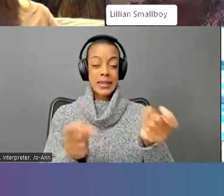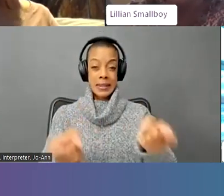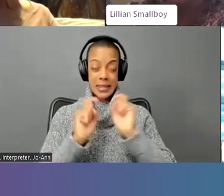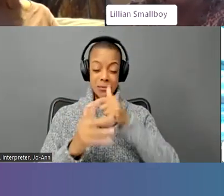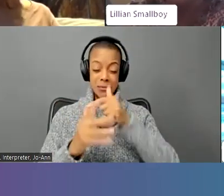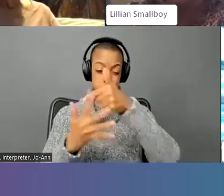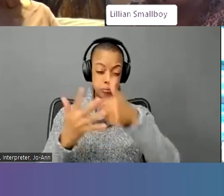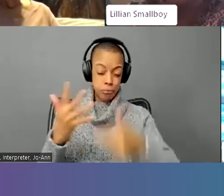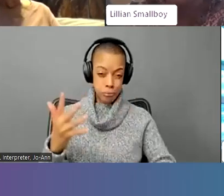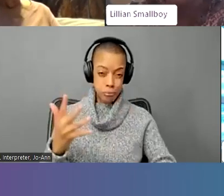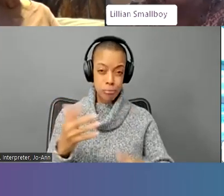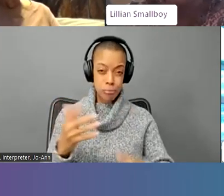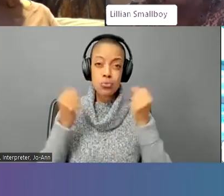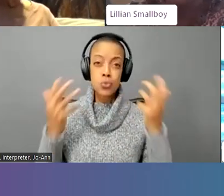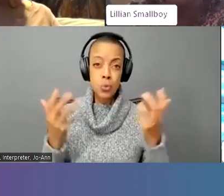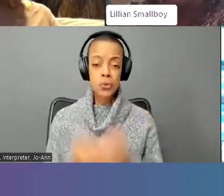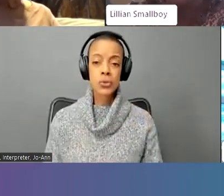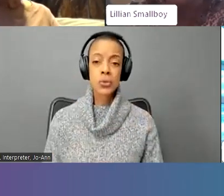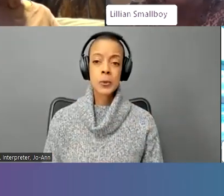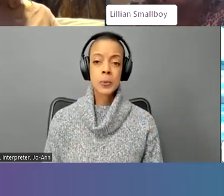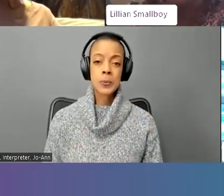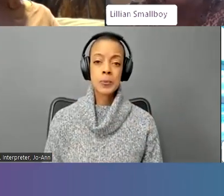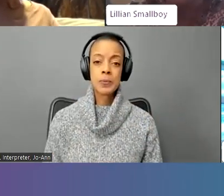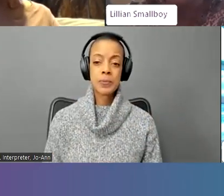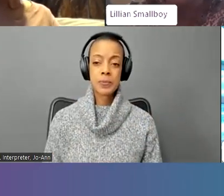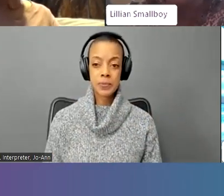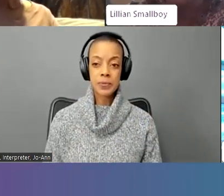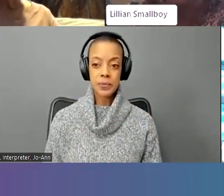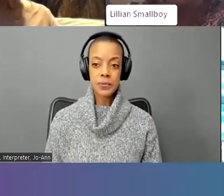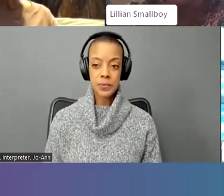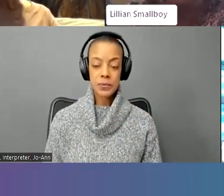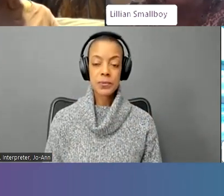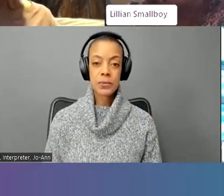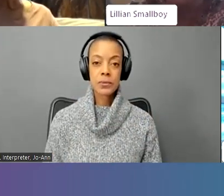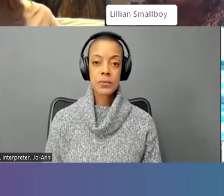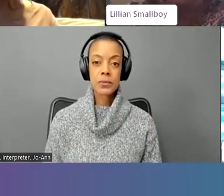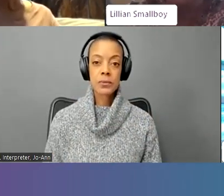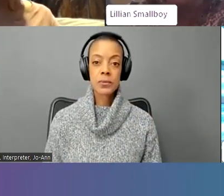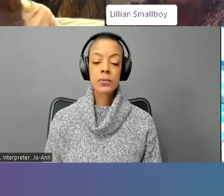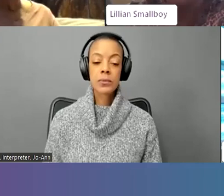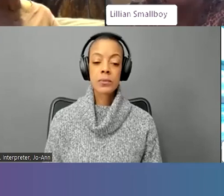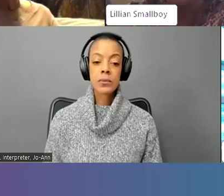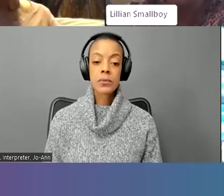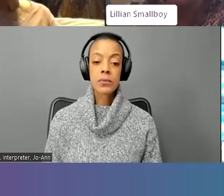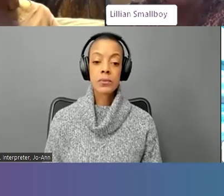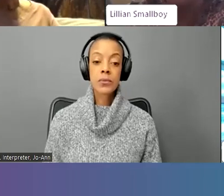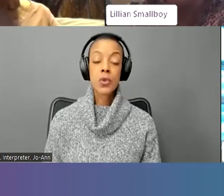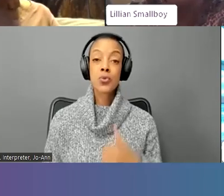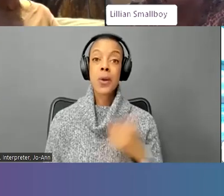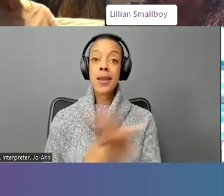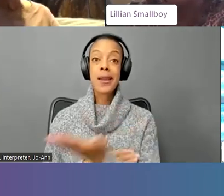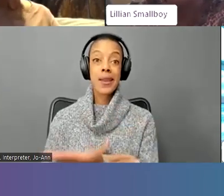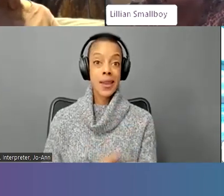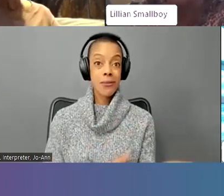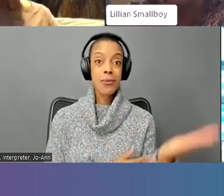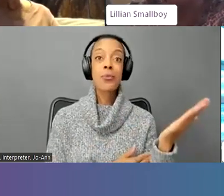And so we give thanks. And as I mentioned that, you know, I do this every morning and